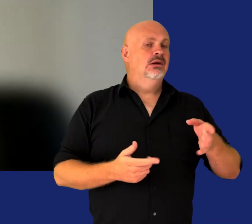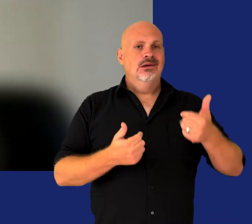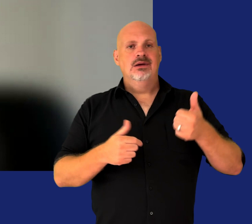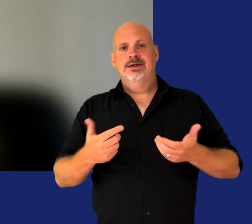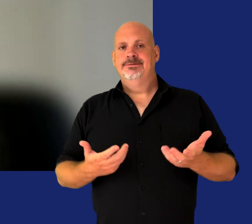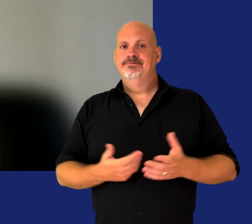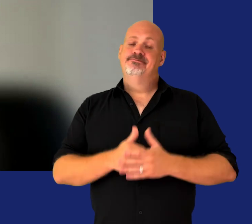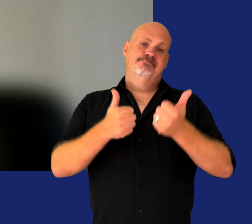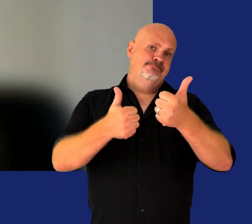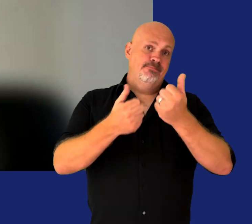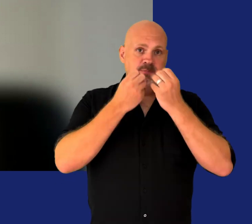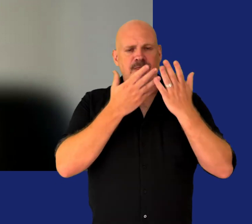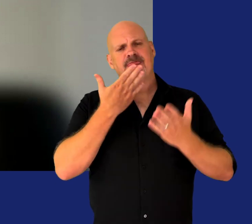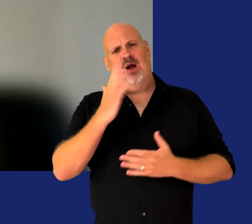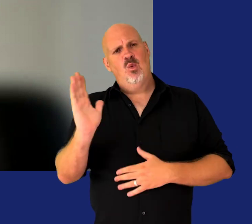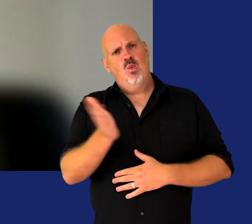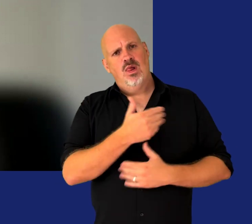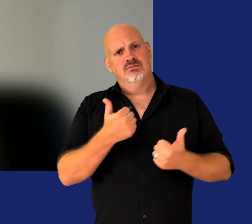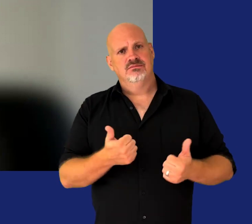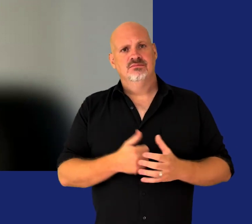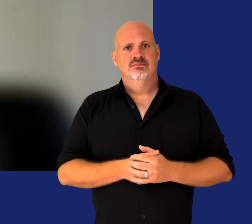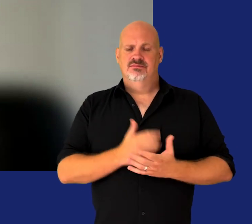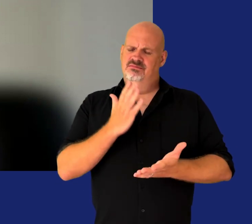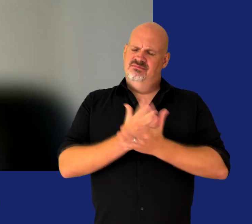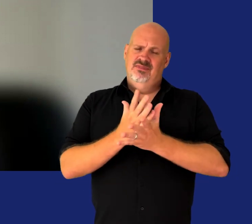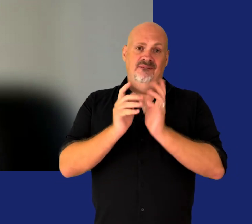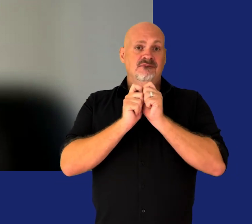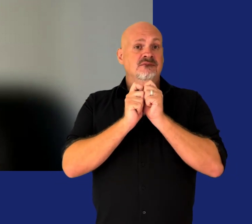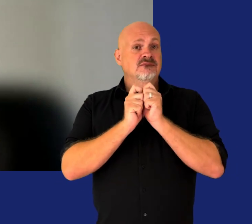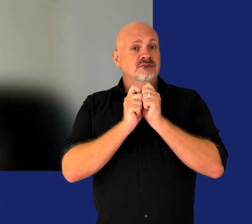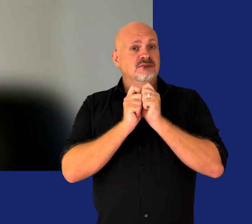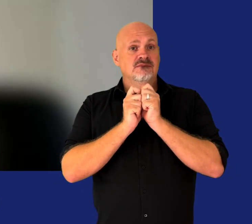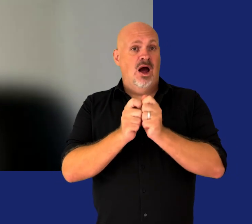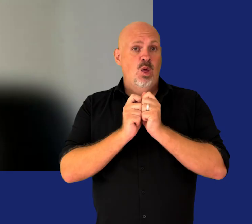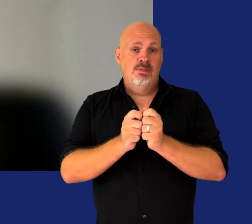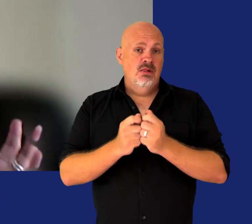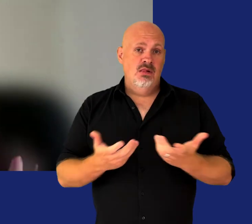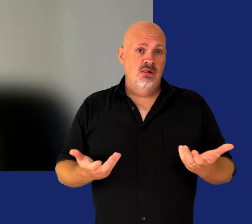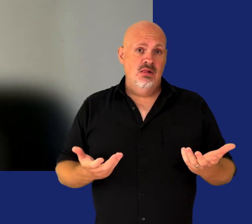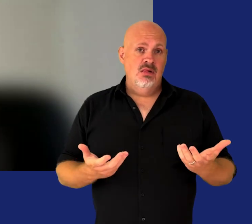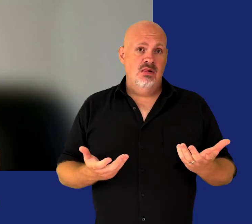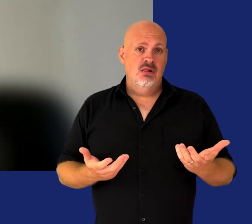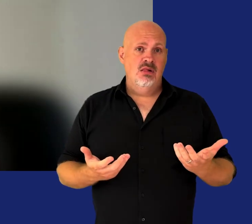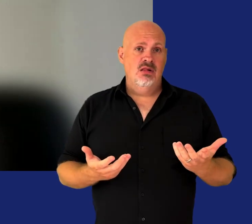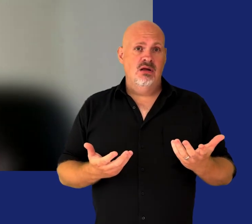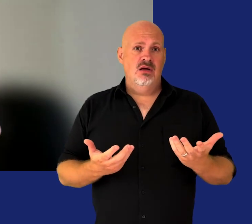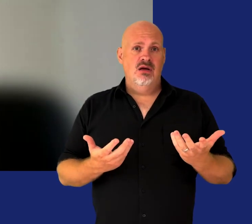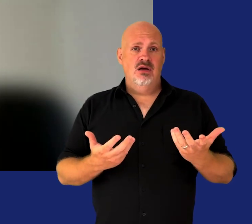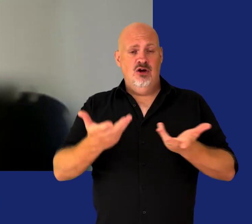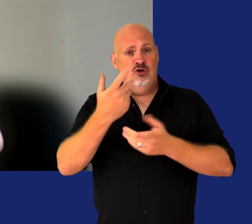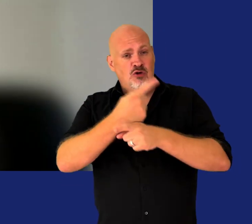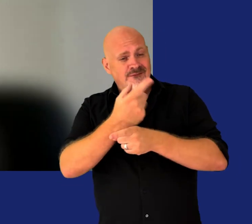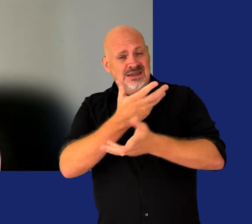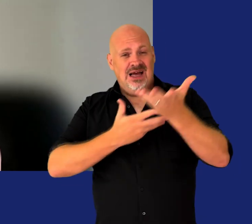Okay, lovely. Thank you all. I'd it's just so valuable to hear a